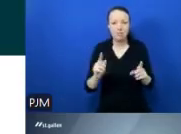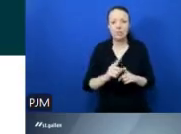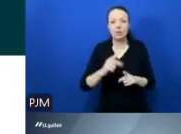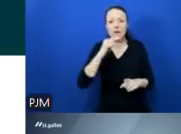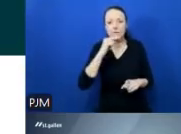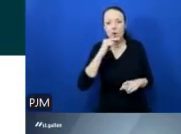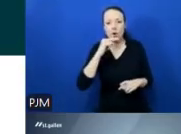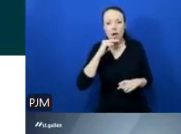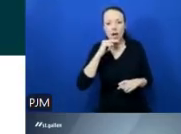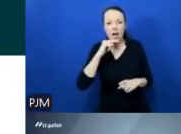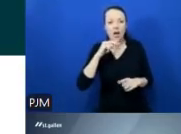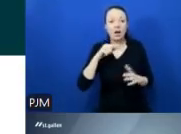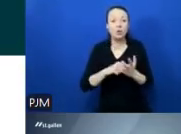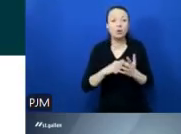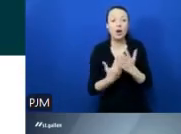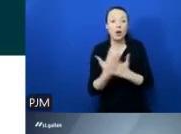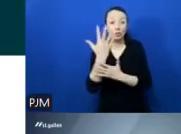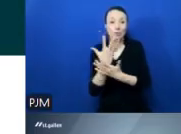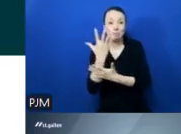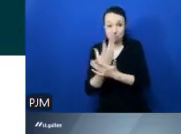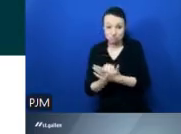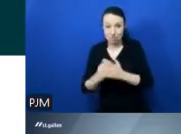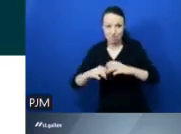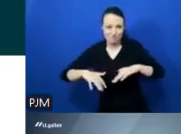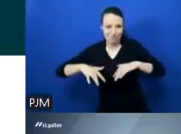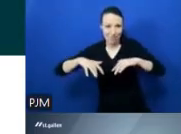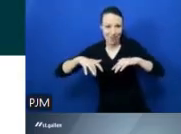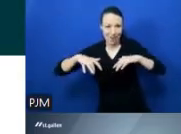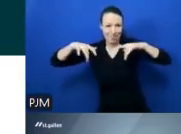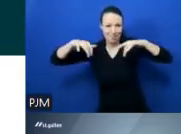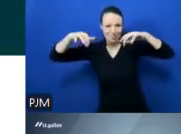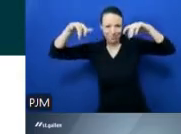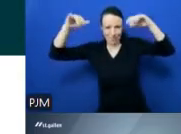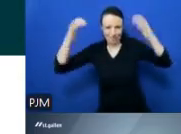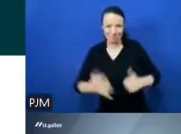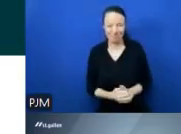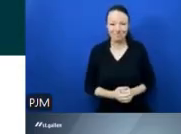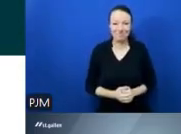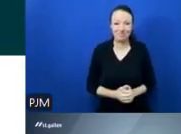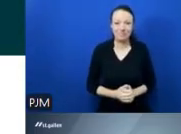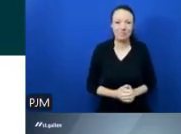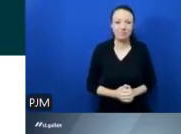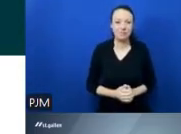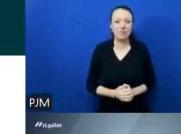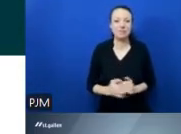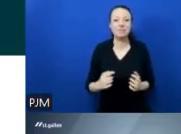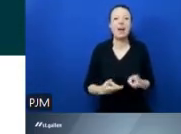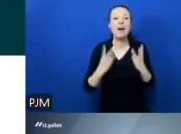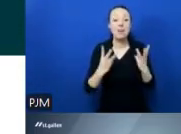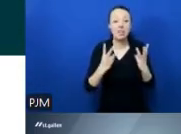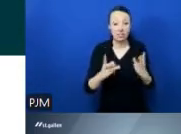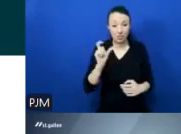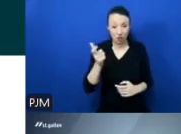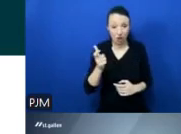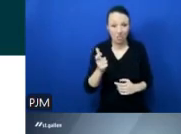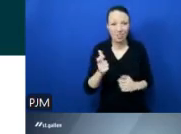to the cycle. We have the plants also that take the water, and later on we have this process of evaporation.